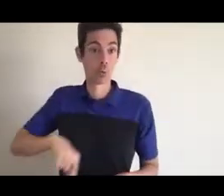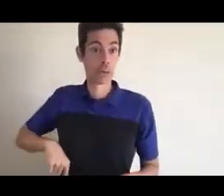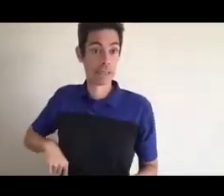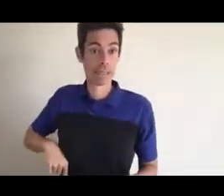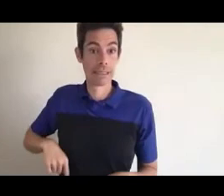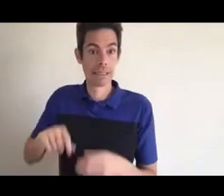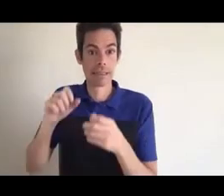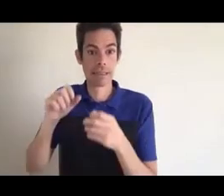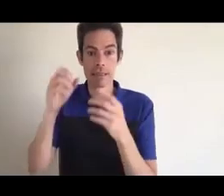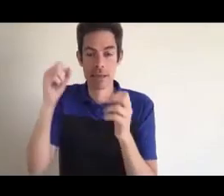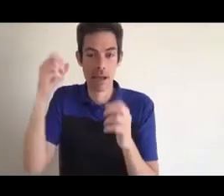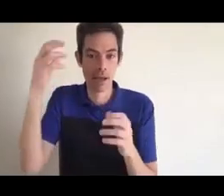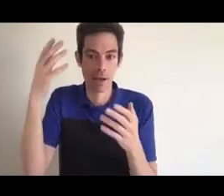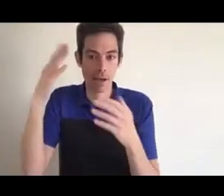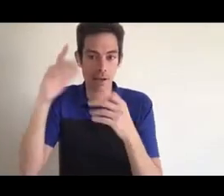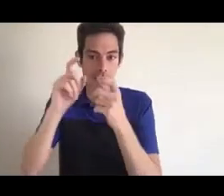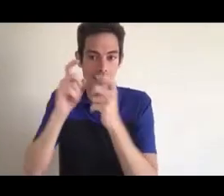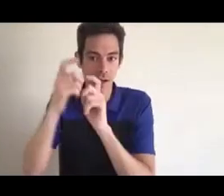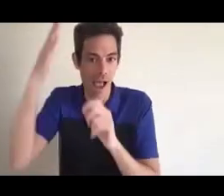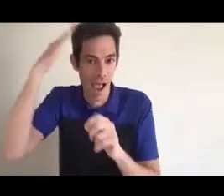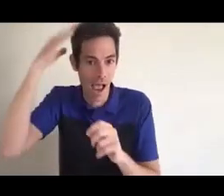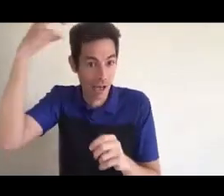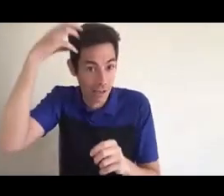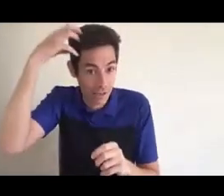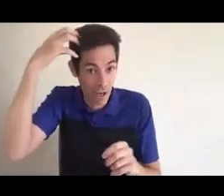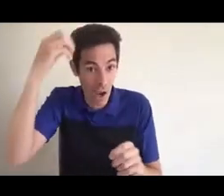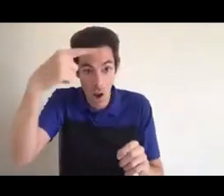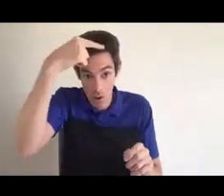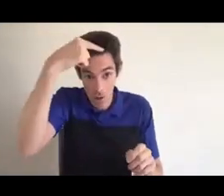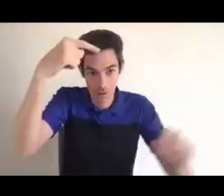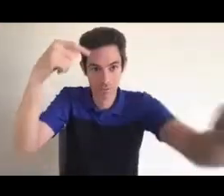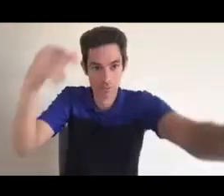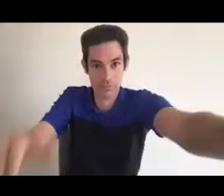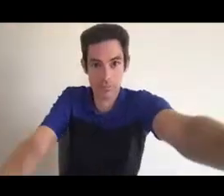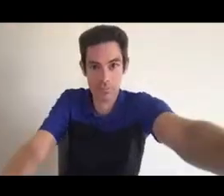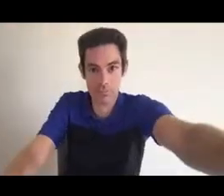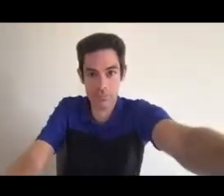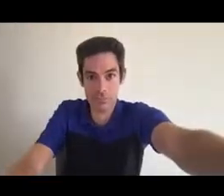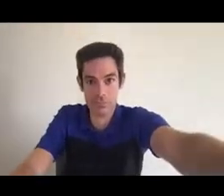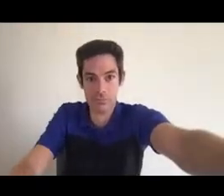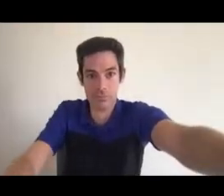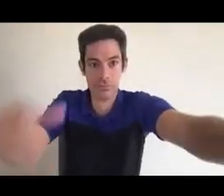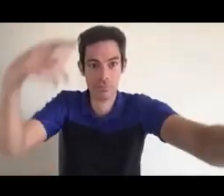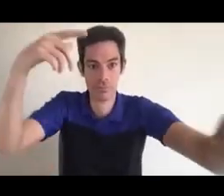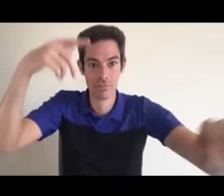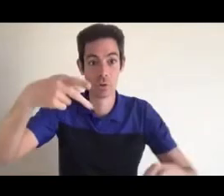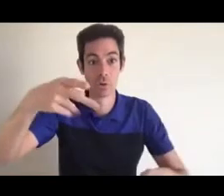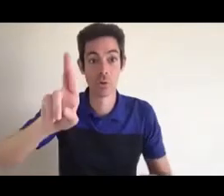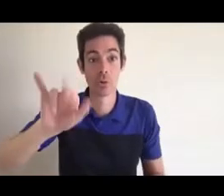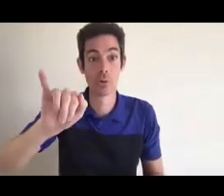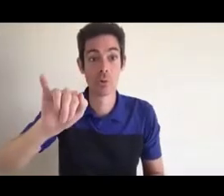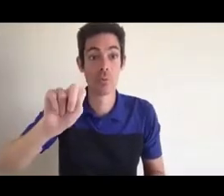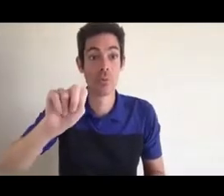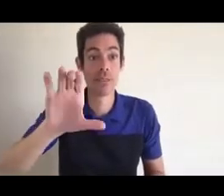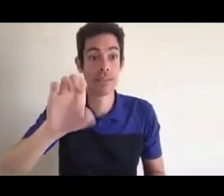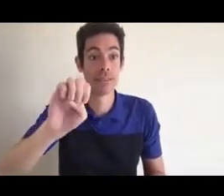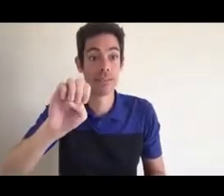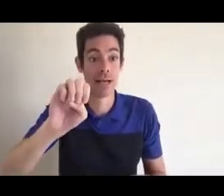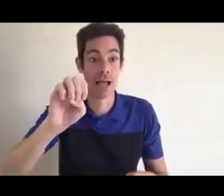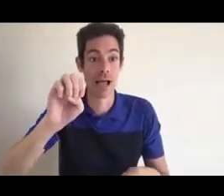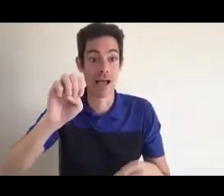like this, or queen, you could change again. Oh, I'm going to change my